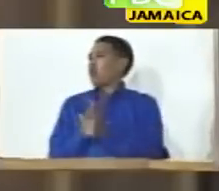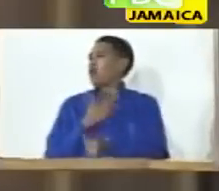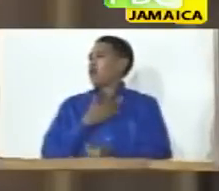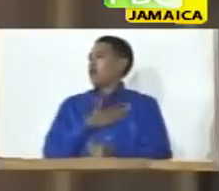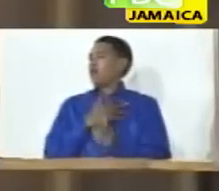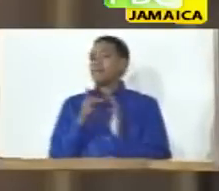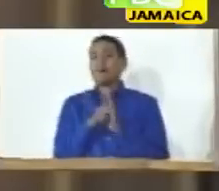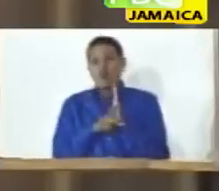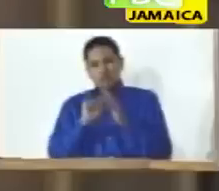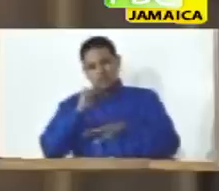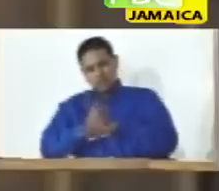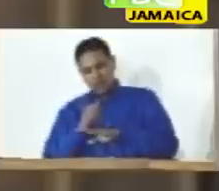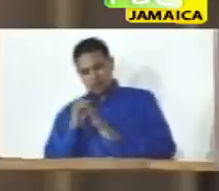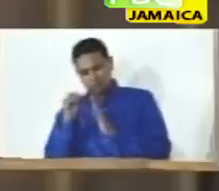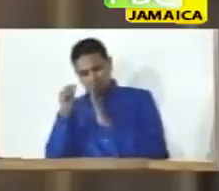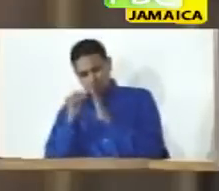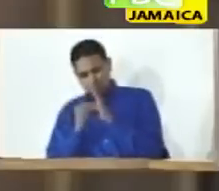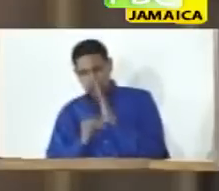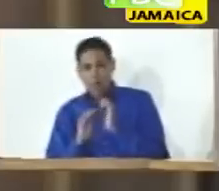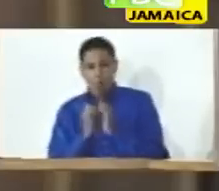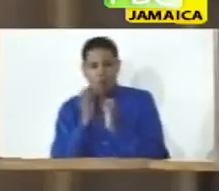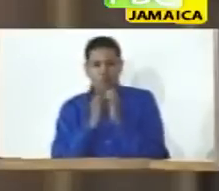and Implementation Plan.